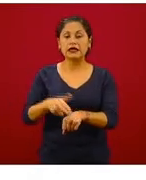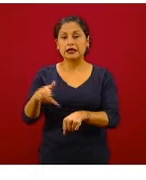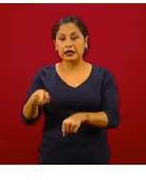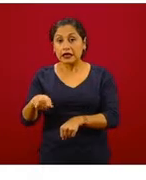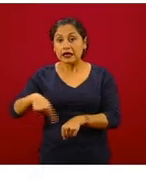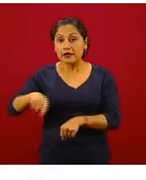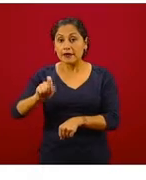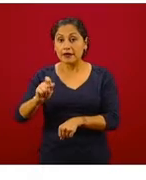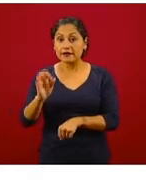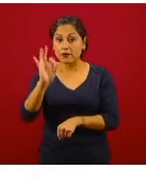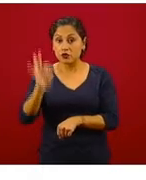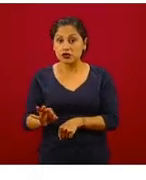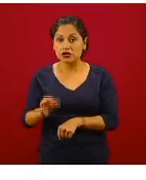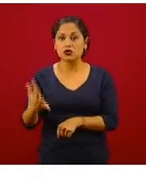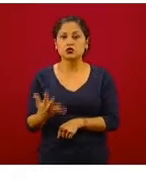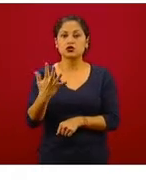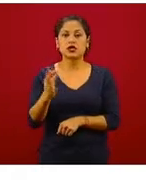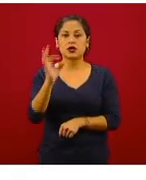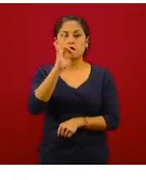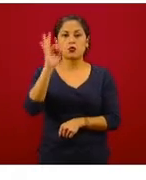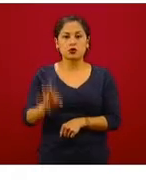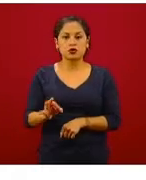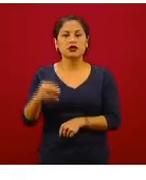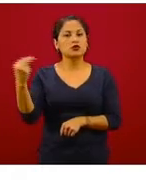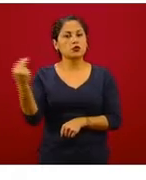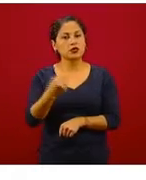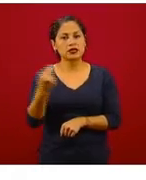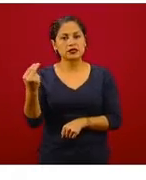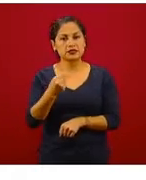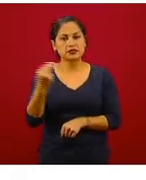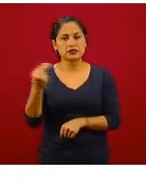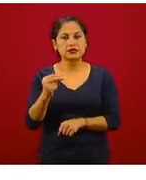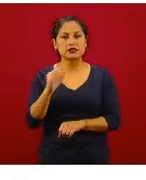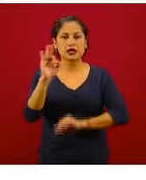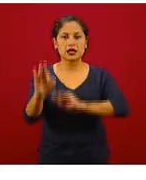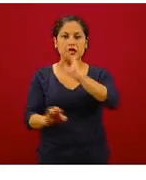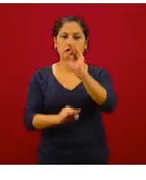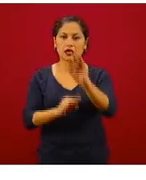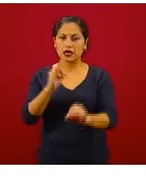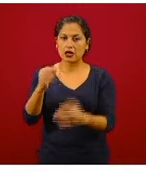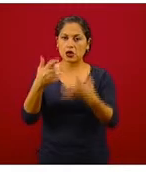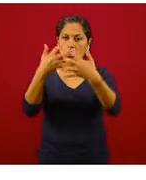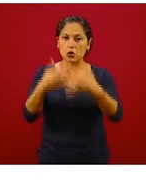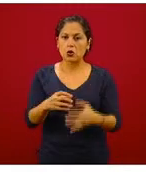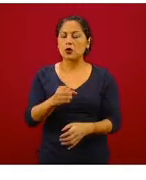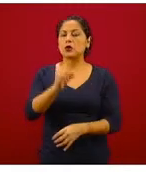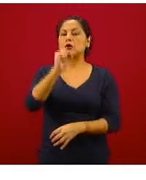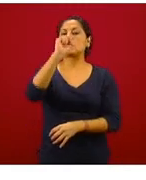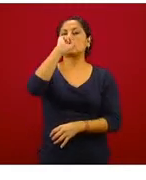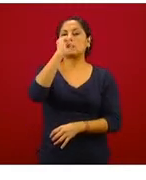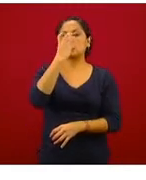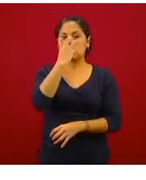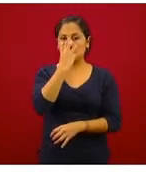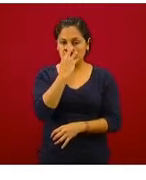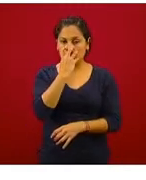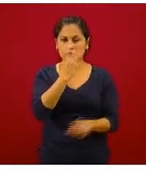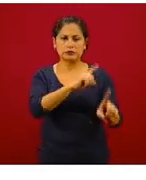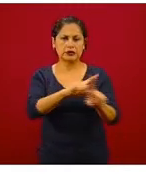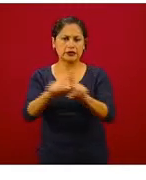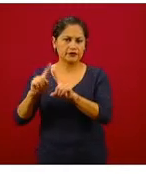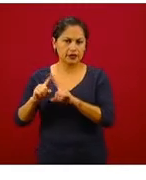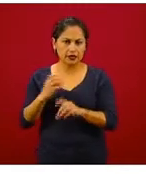and they have to be hospitalized. That's 20%. And 5% of those people end up in the ICU